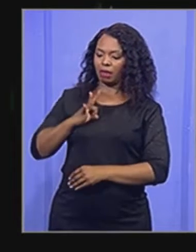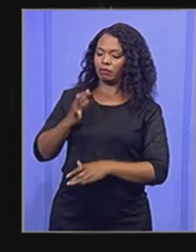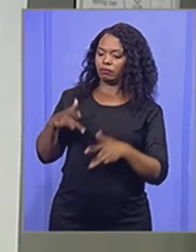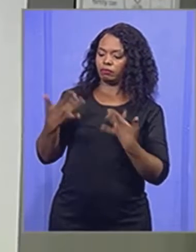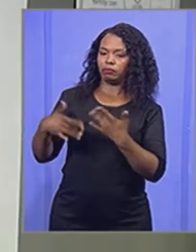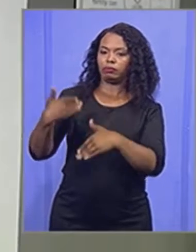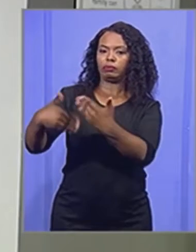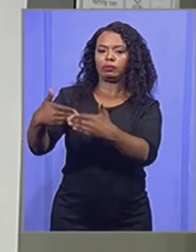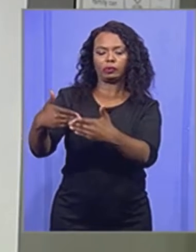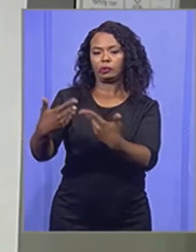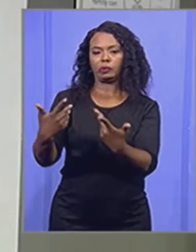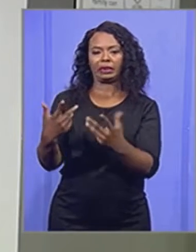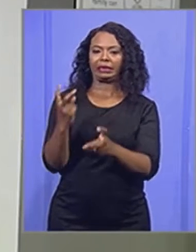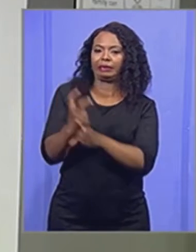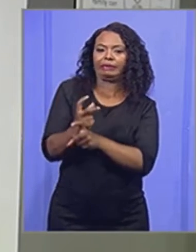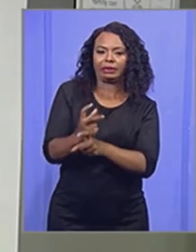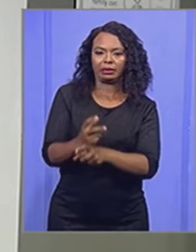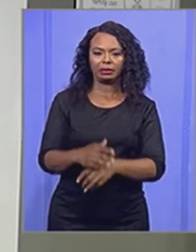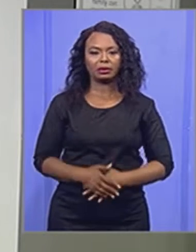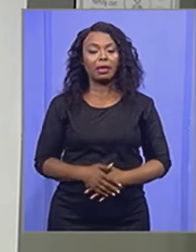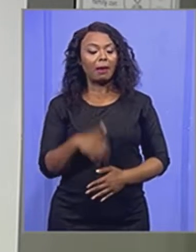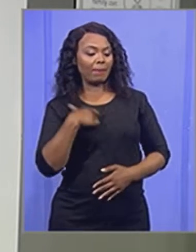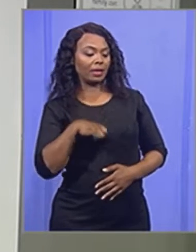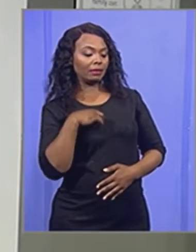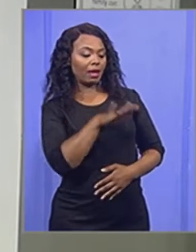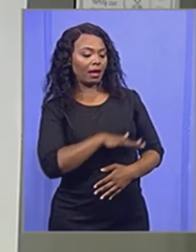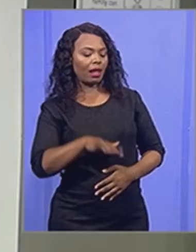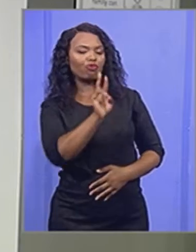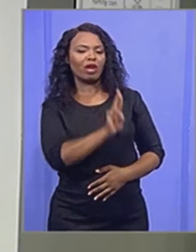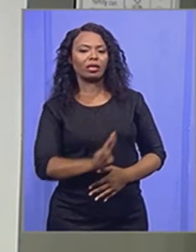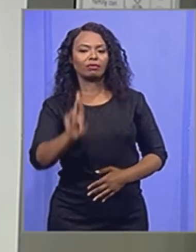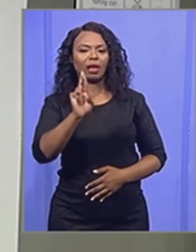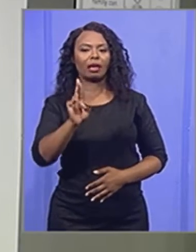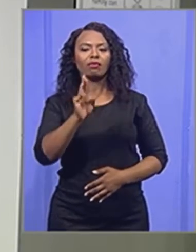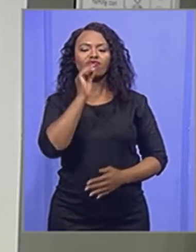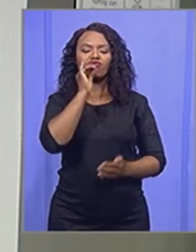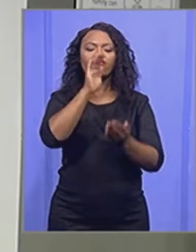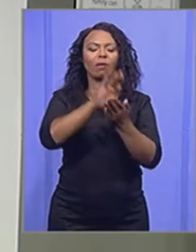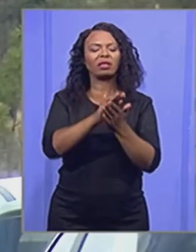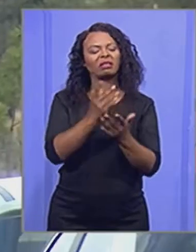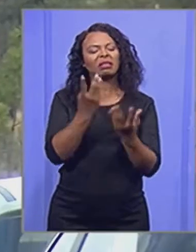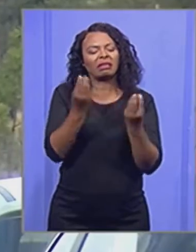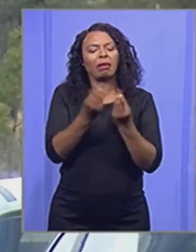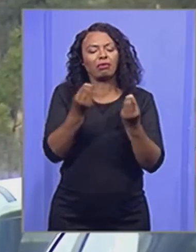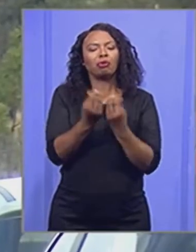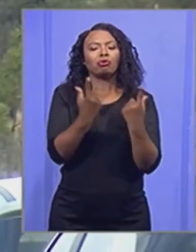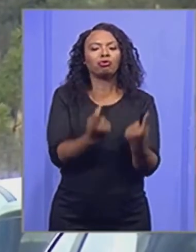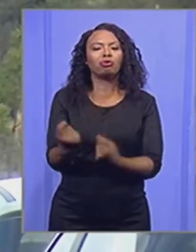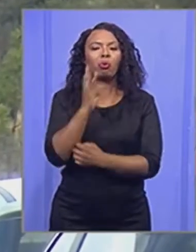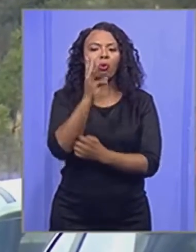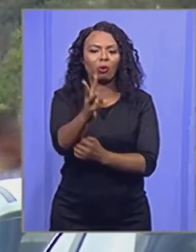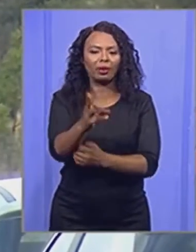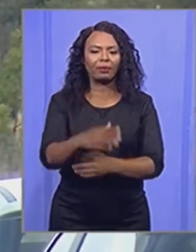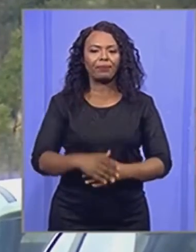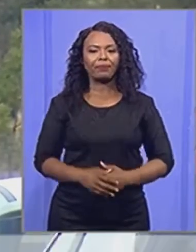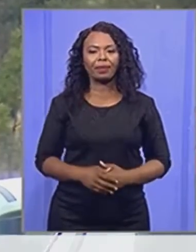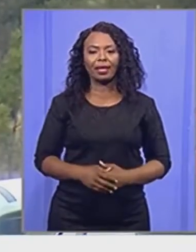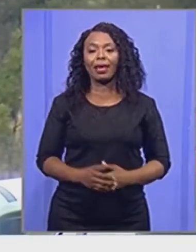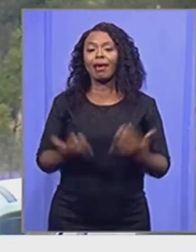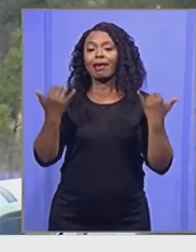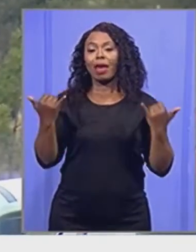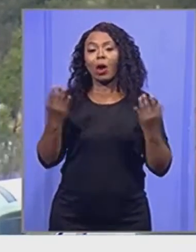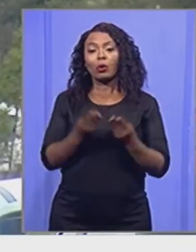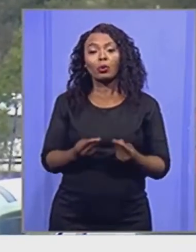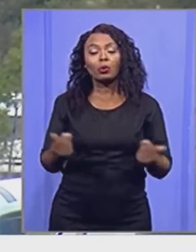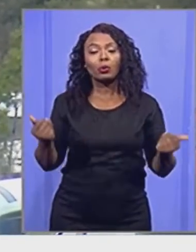livelihood. Masepala wa selegae wa Rustenburg o tshepisitse gore o tla loga leano. We've put plans in place to address all